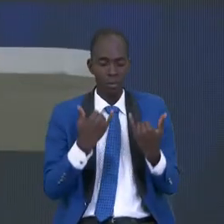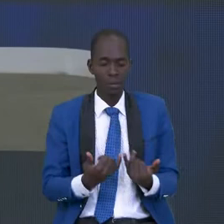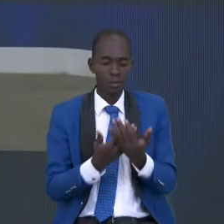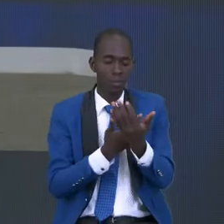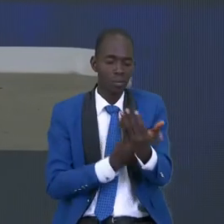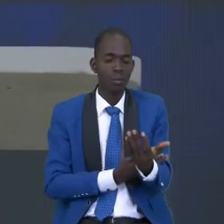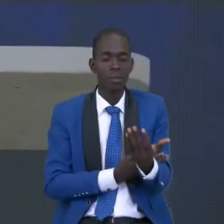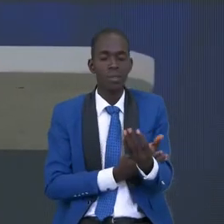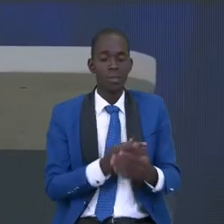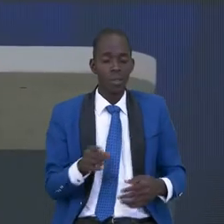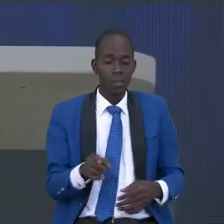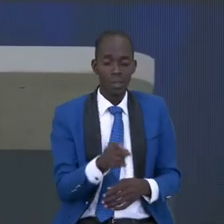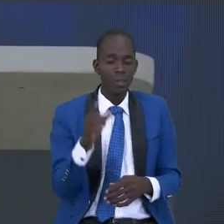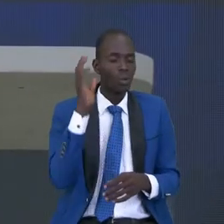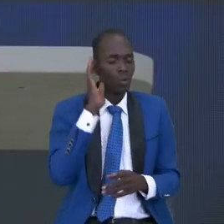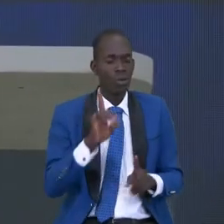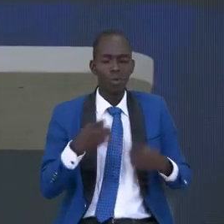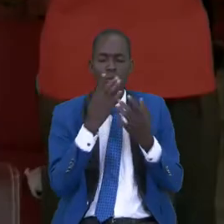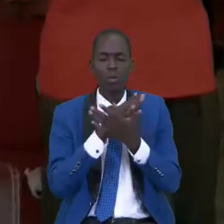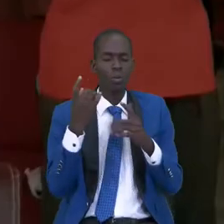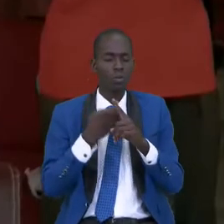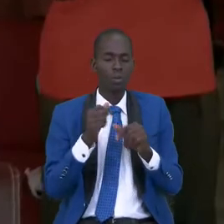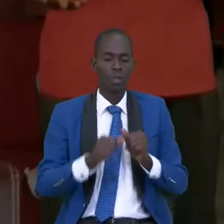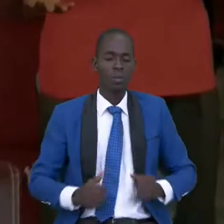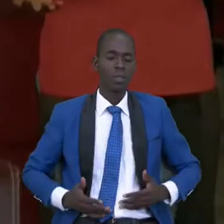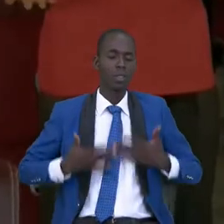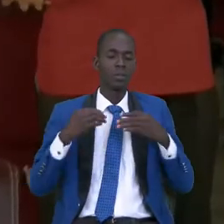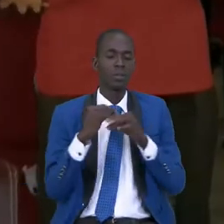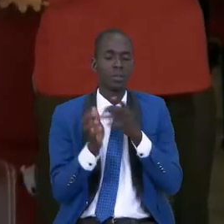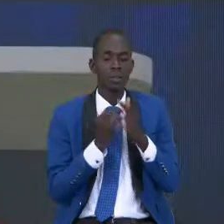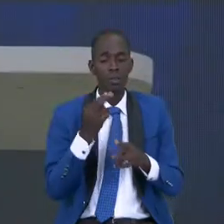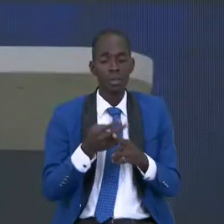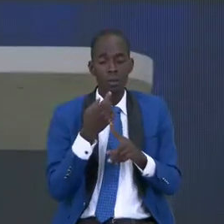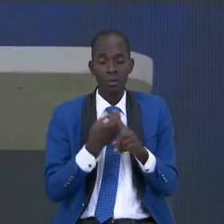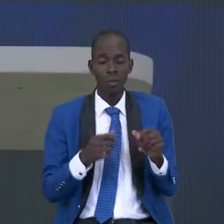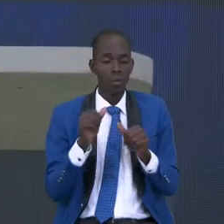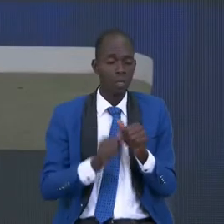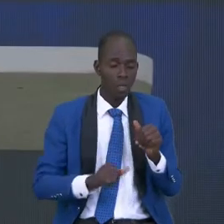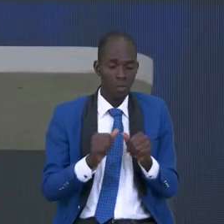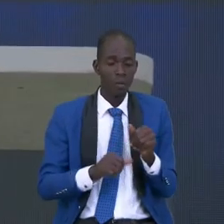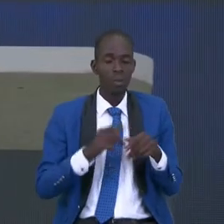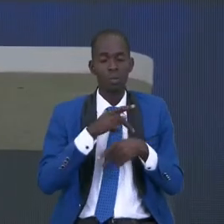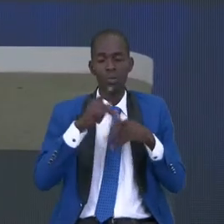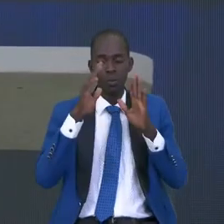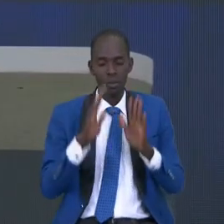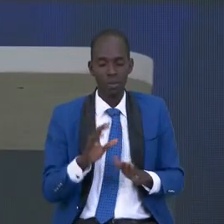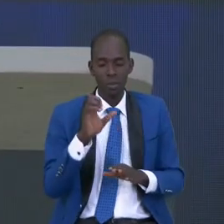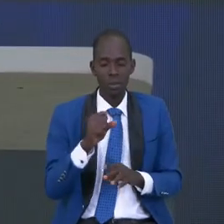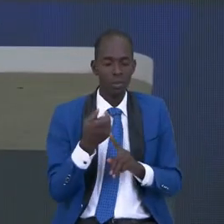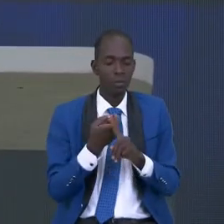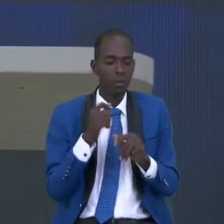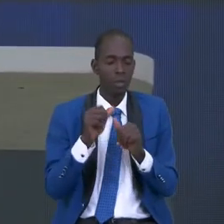they will go from every life. Amen. From every professional. From